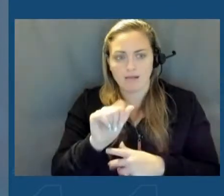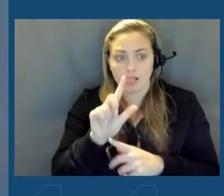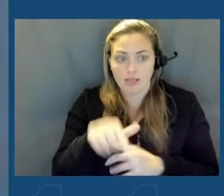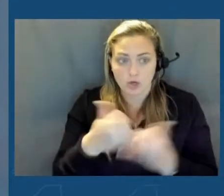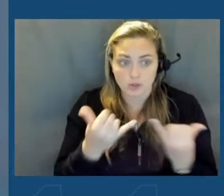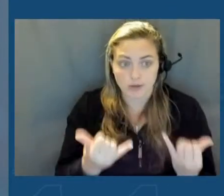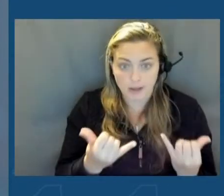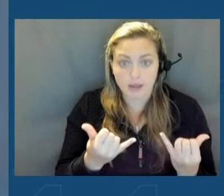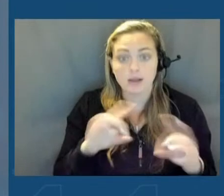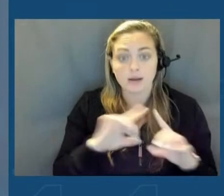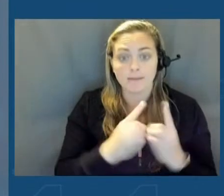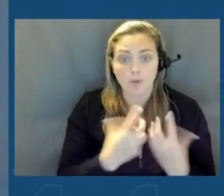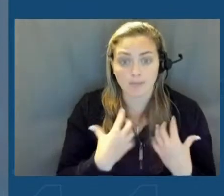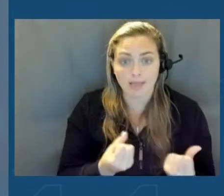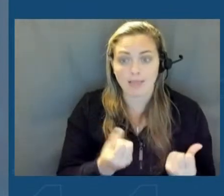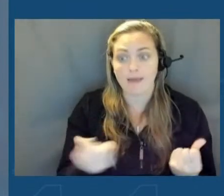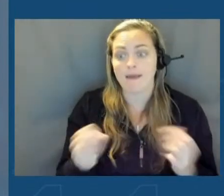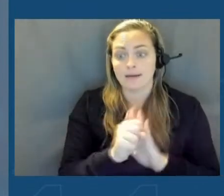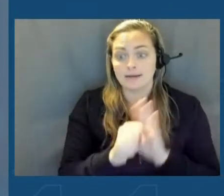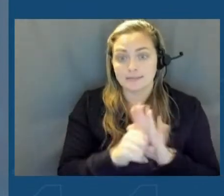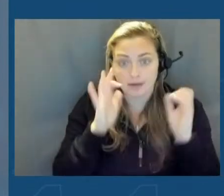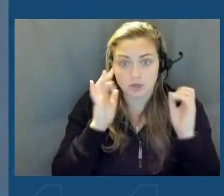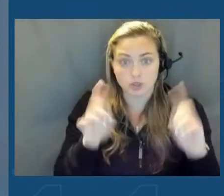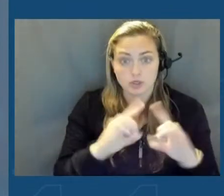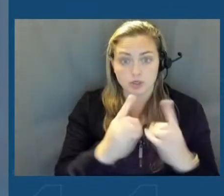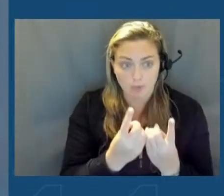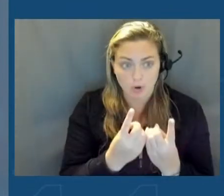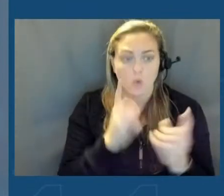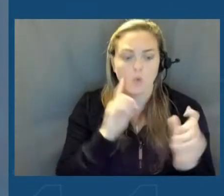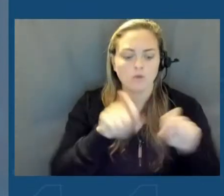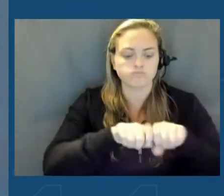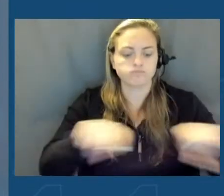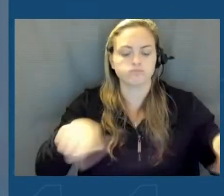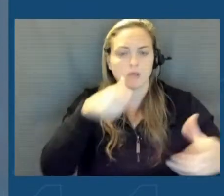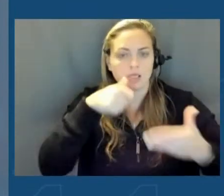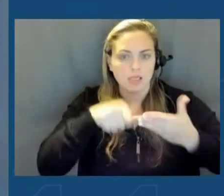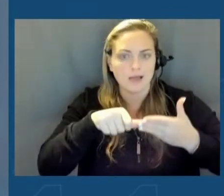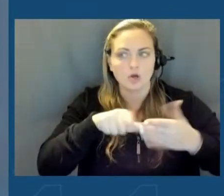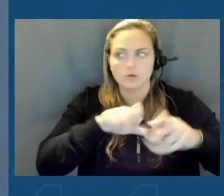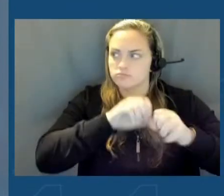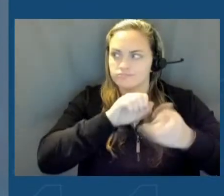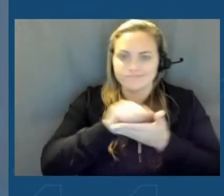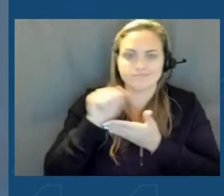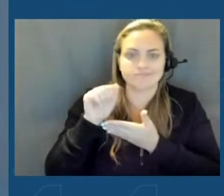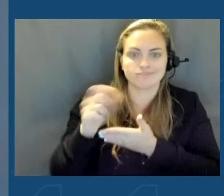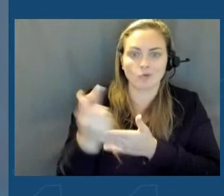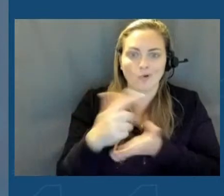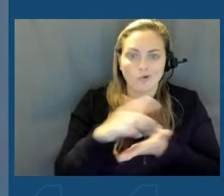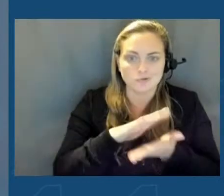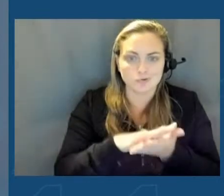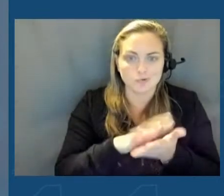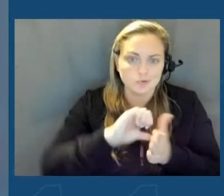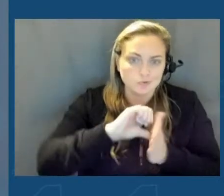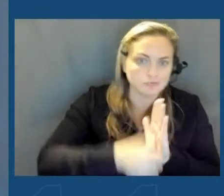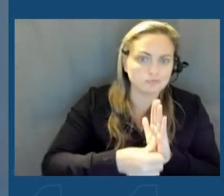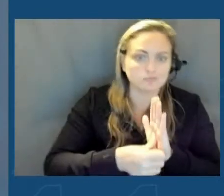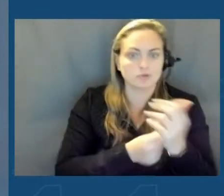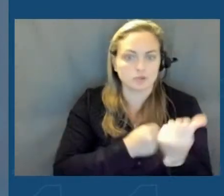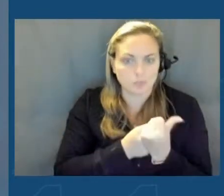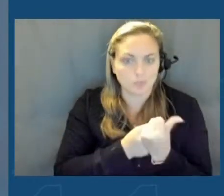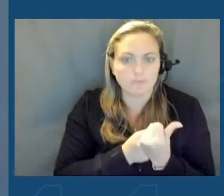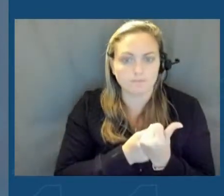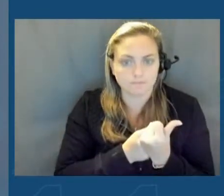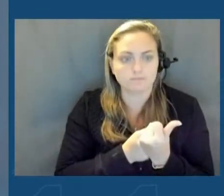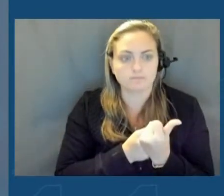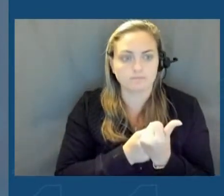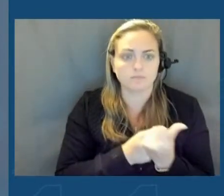the Department of Health and the State Education Department will be releasing a letter to schools to reinforce our support for